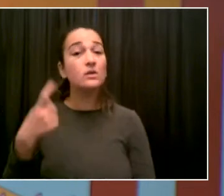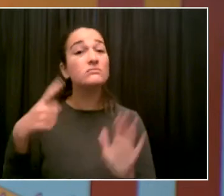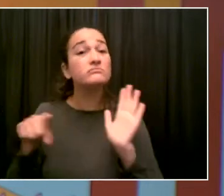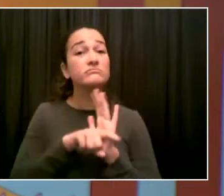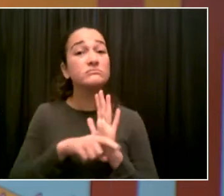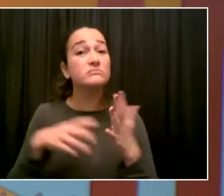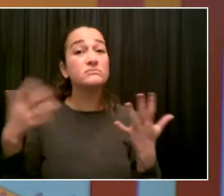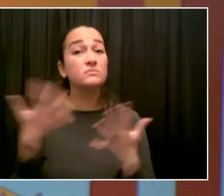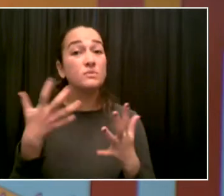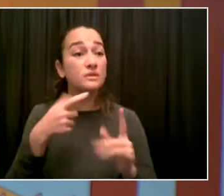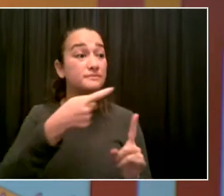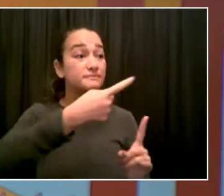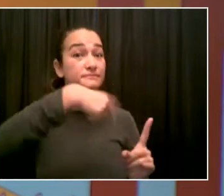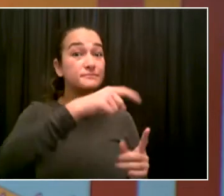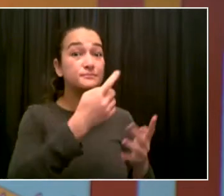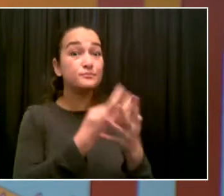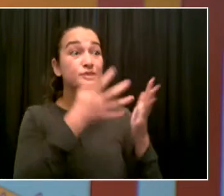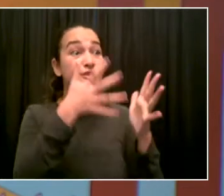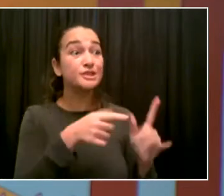Really important question. Look,